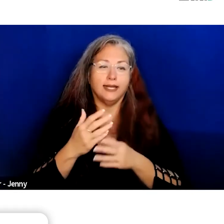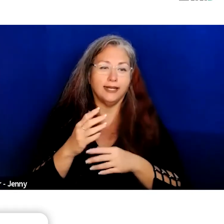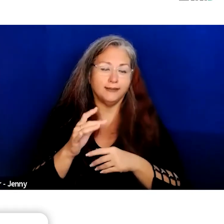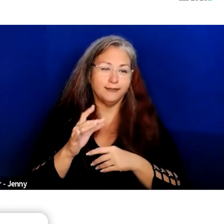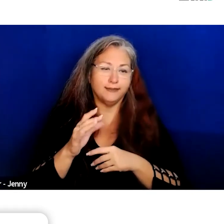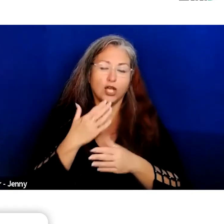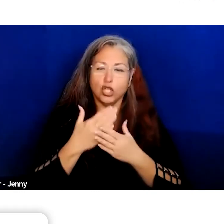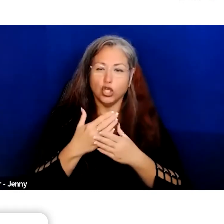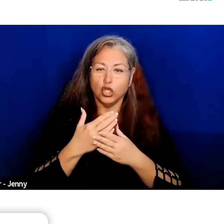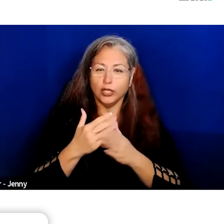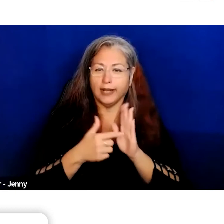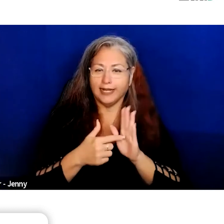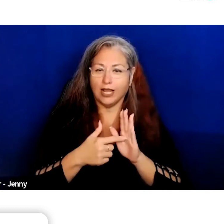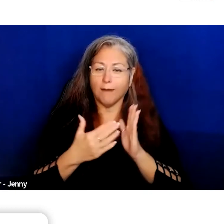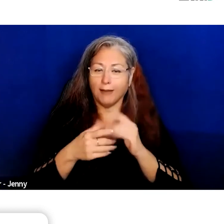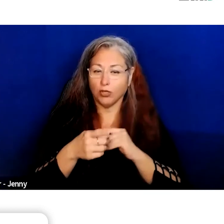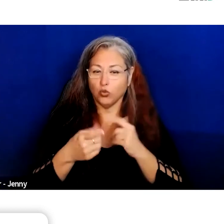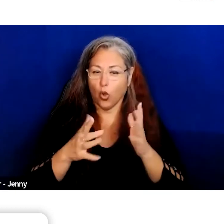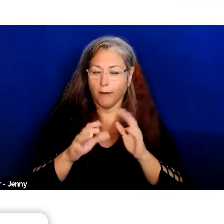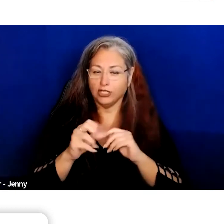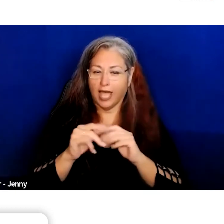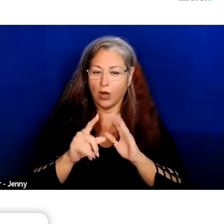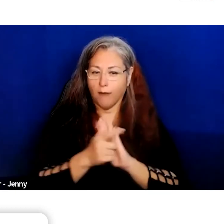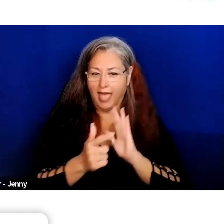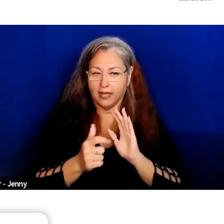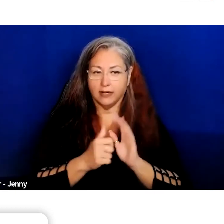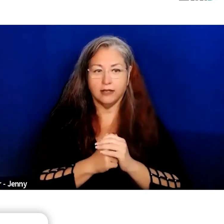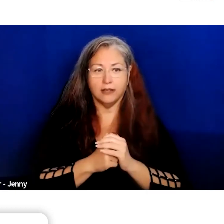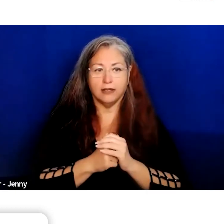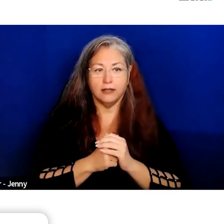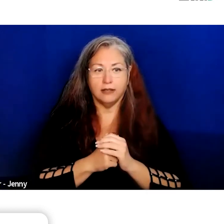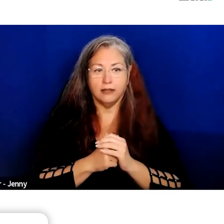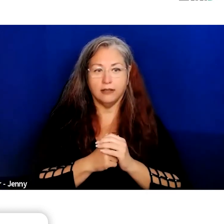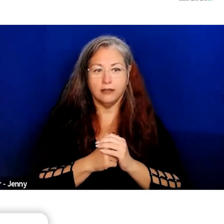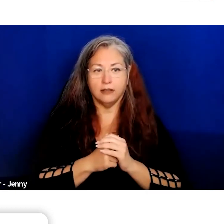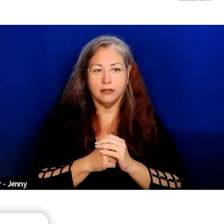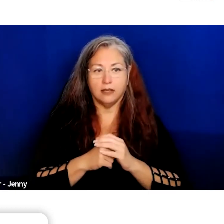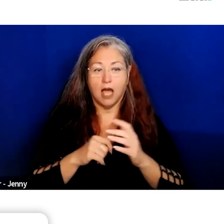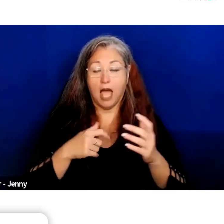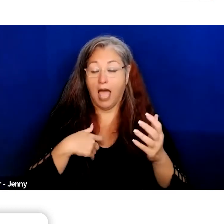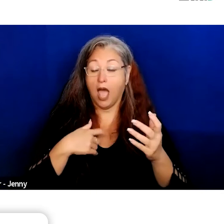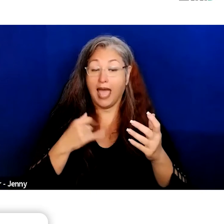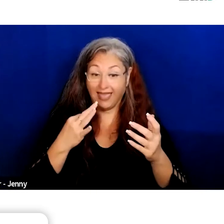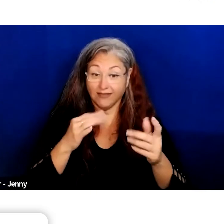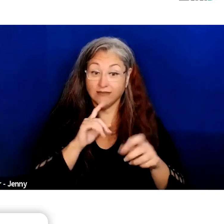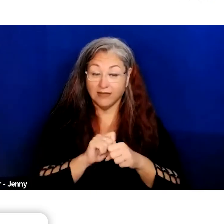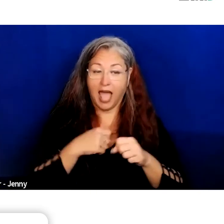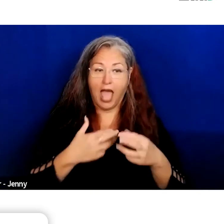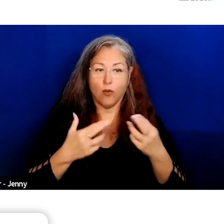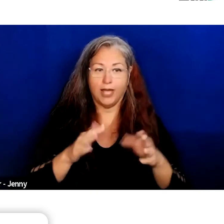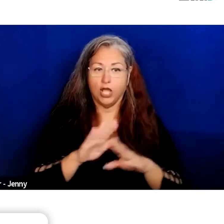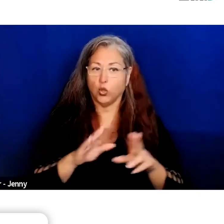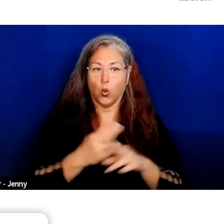that's a good indicator that you perhaps have been shadow banned. And I would recommend not using